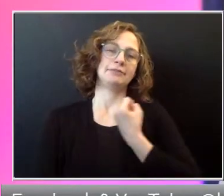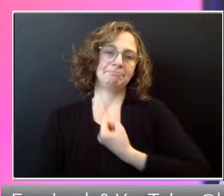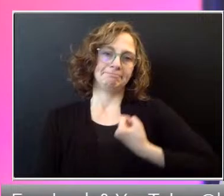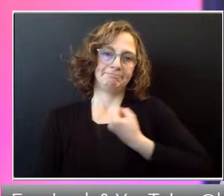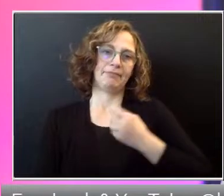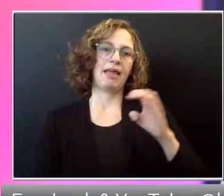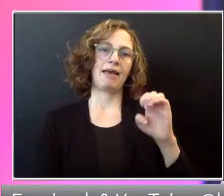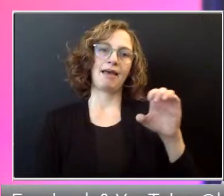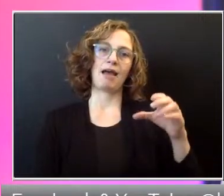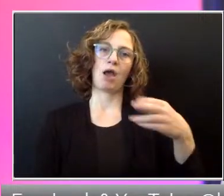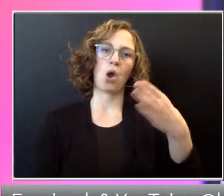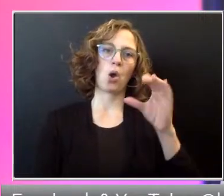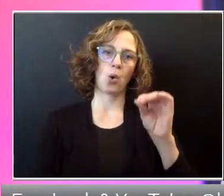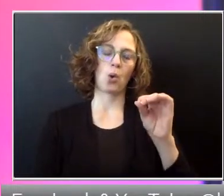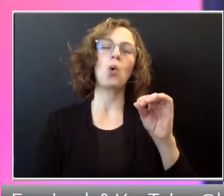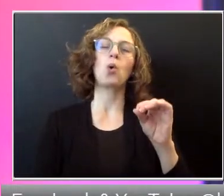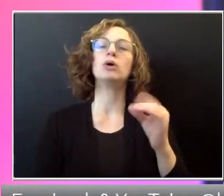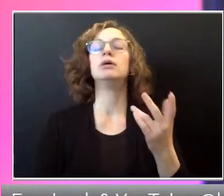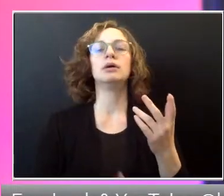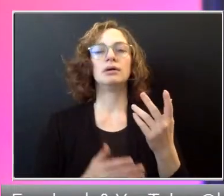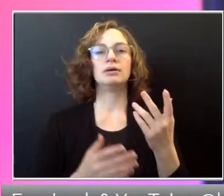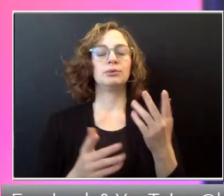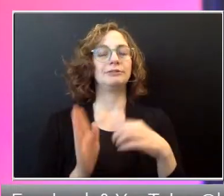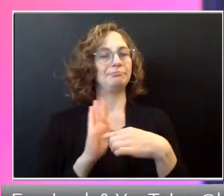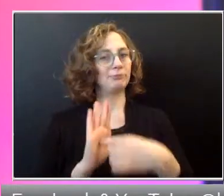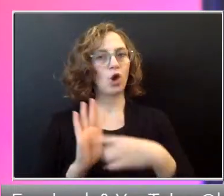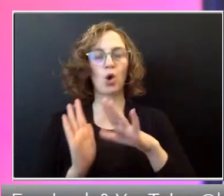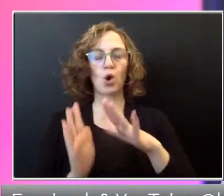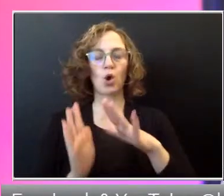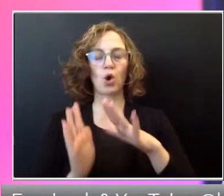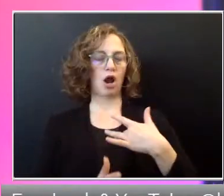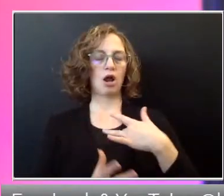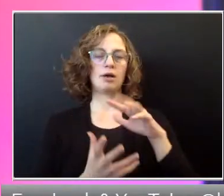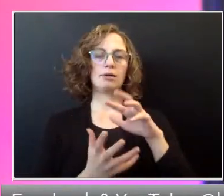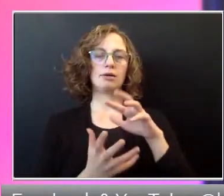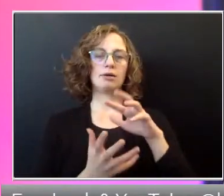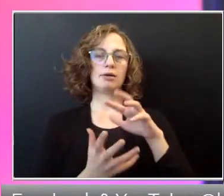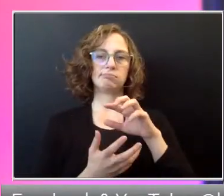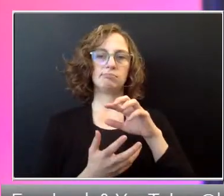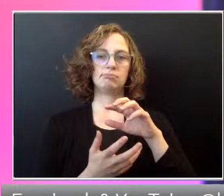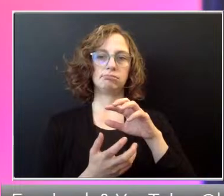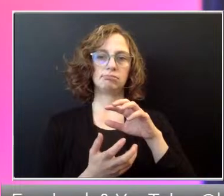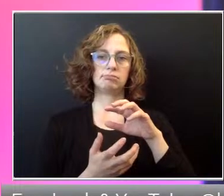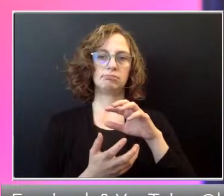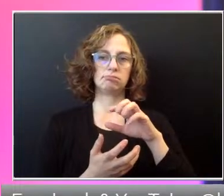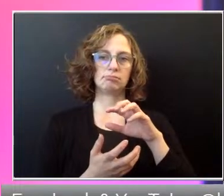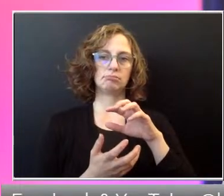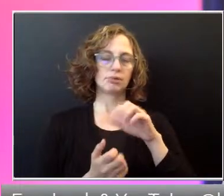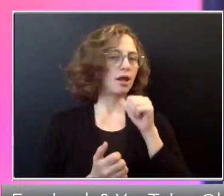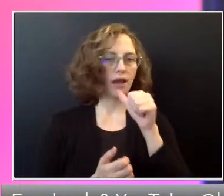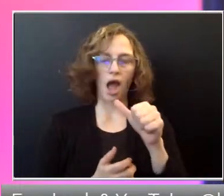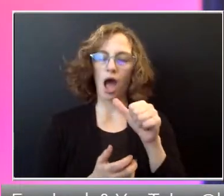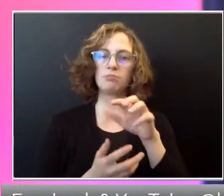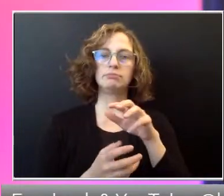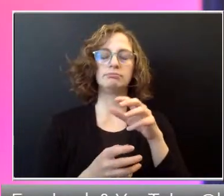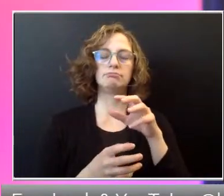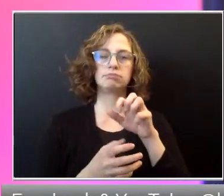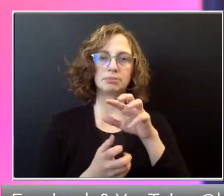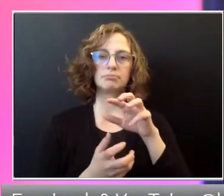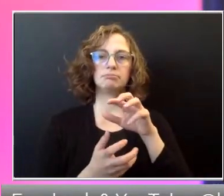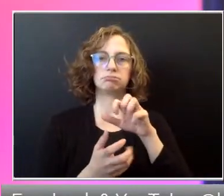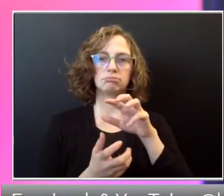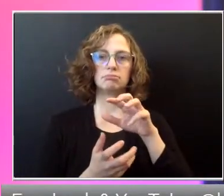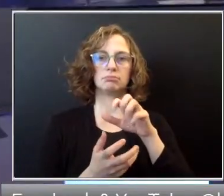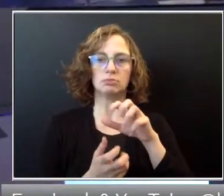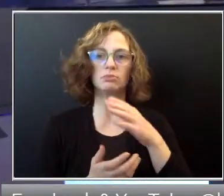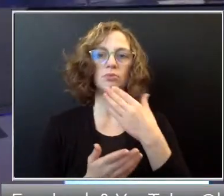heart was not pumping well. But then just meeting her, talking to her, seeing how symptomatic she was, it was putting it all together.